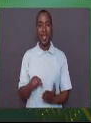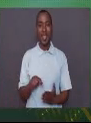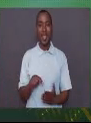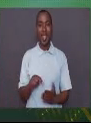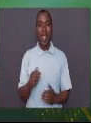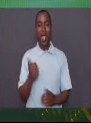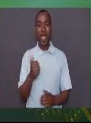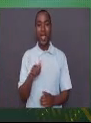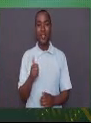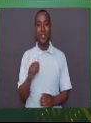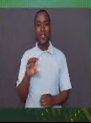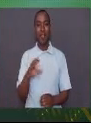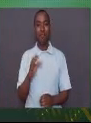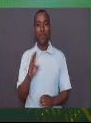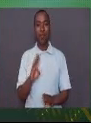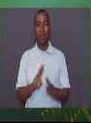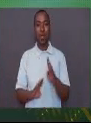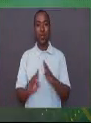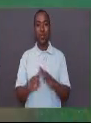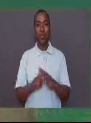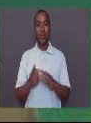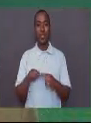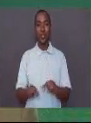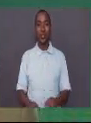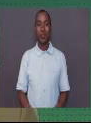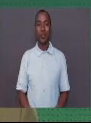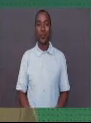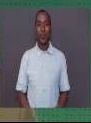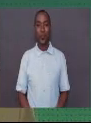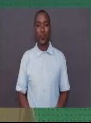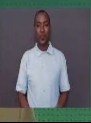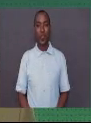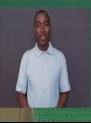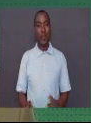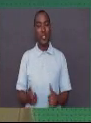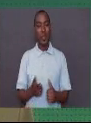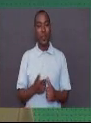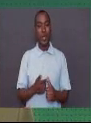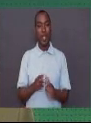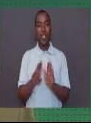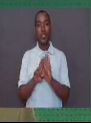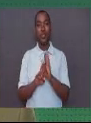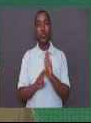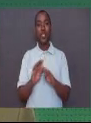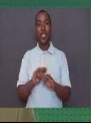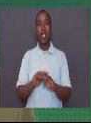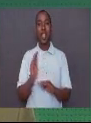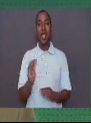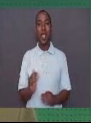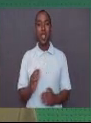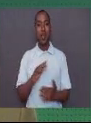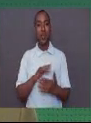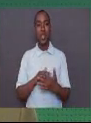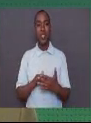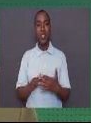of Grade 10 Biology. In our first unit, we will